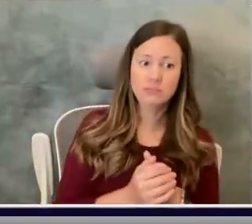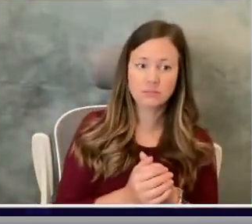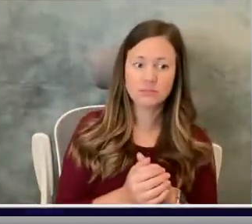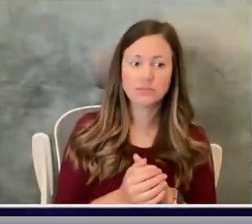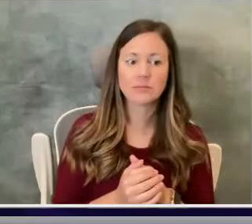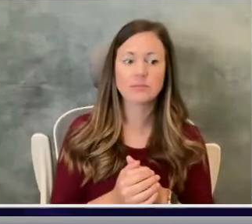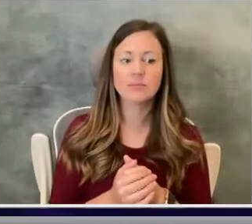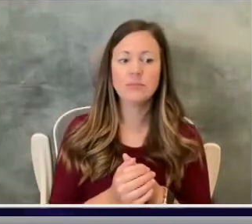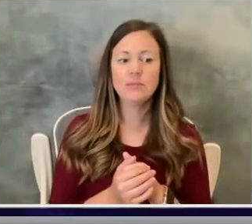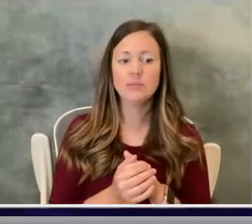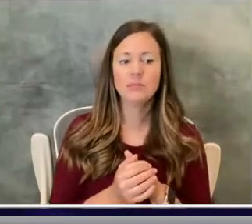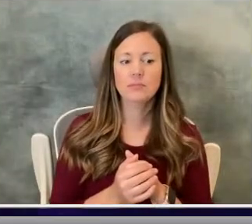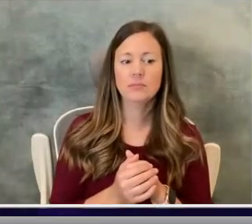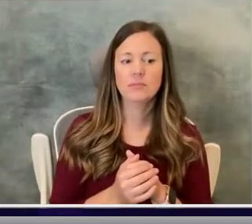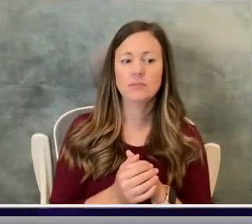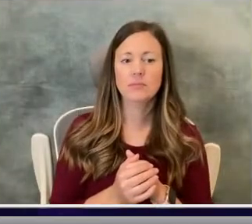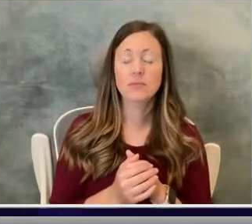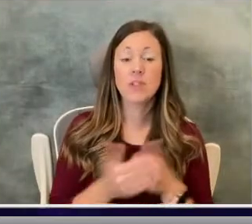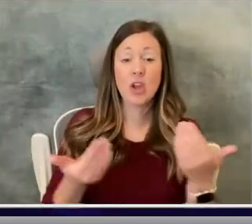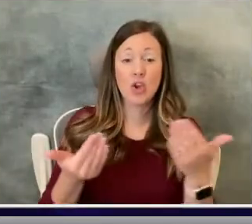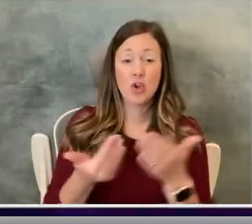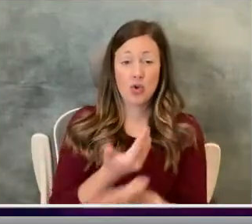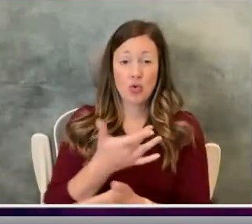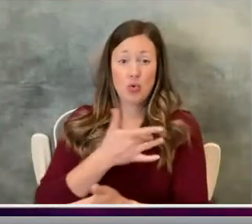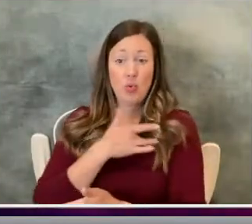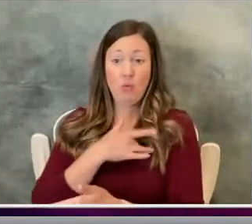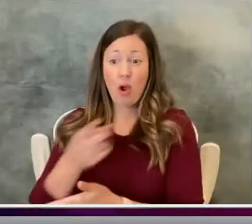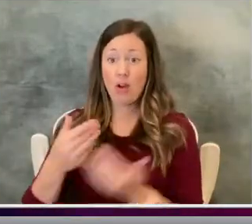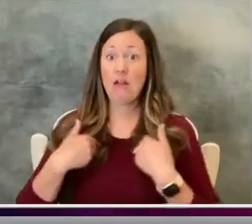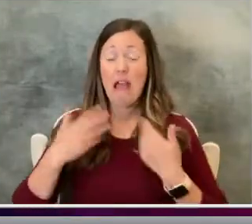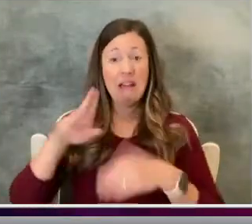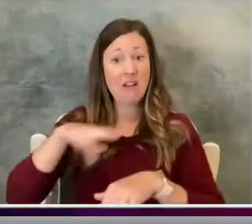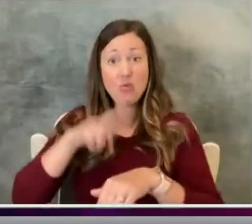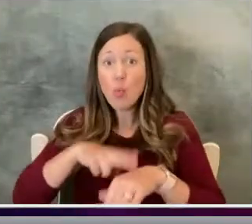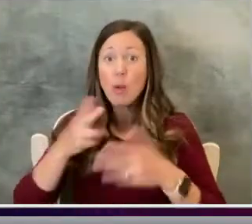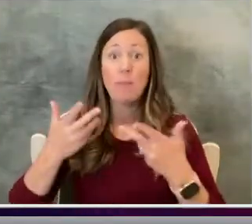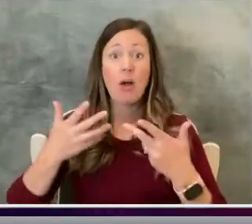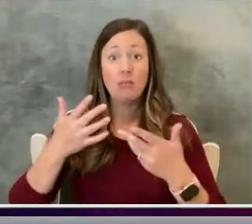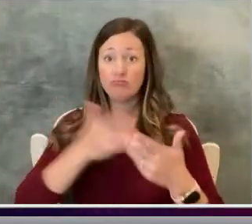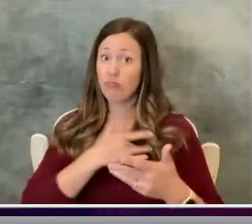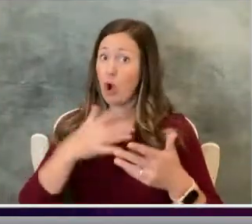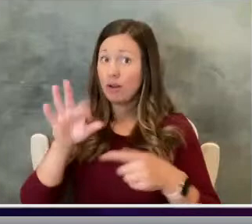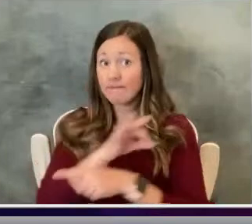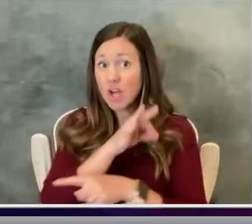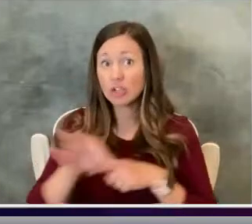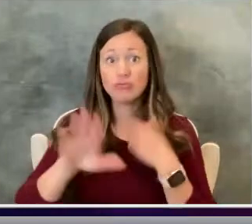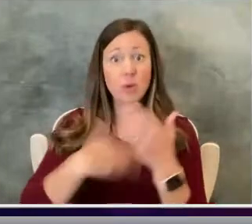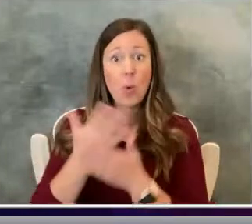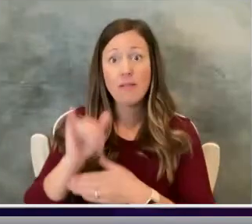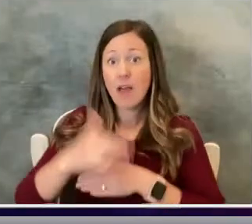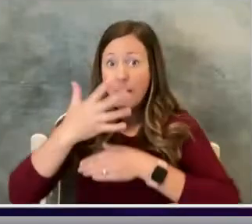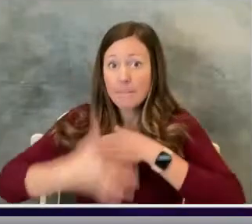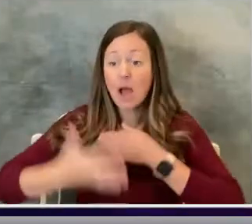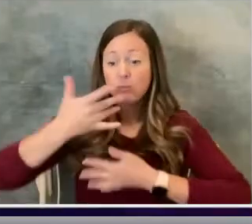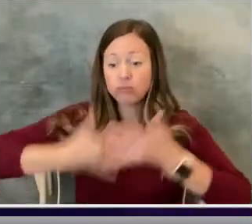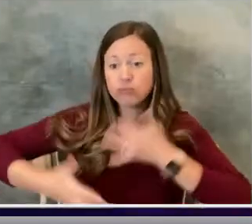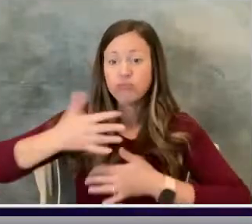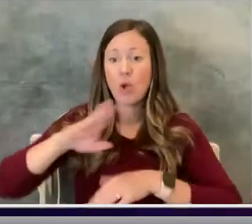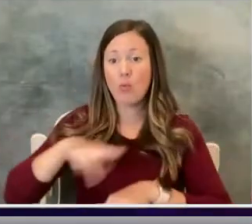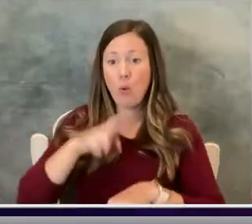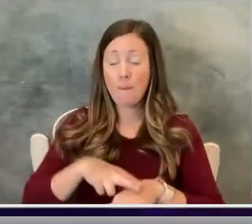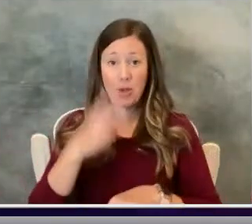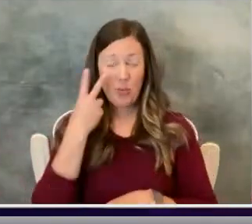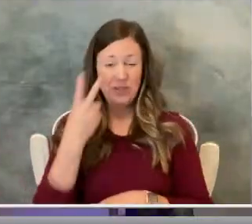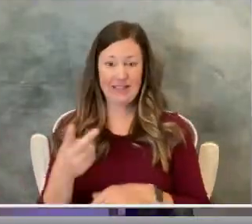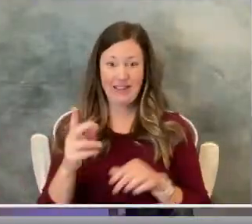normal ejection fraction and heart function. So, wow, you can definitely tell when you see them side by side. Not as someone who's not a doctor, when I look at